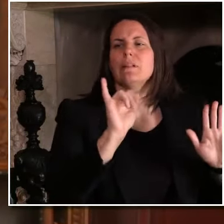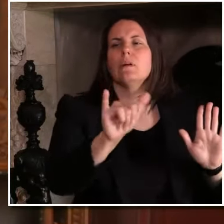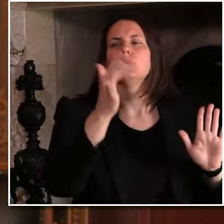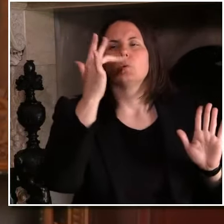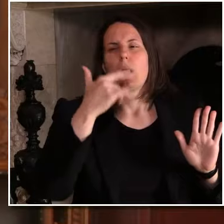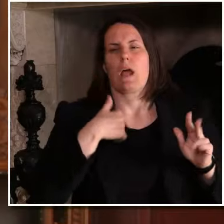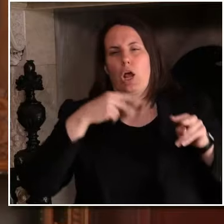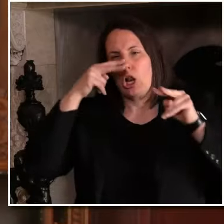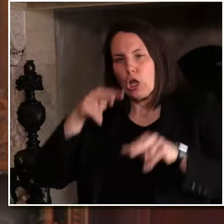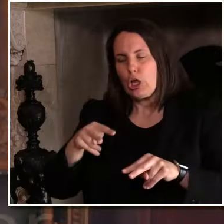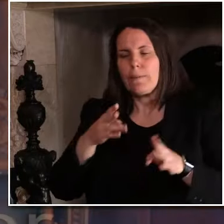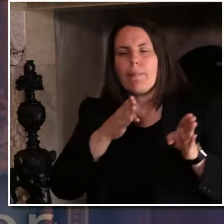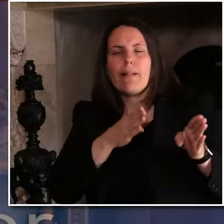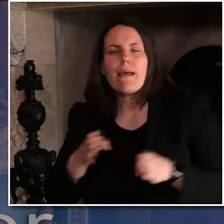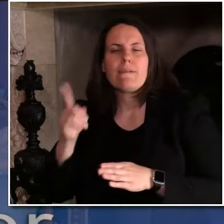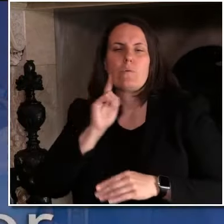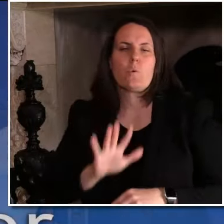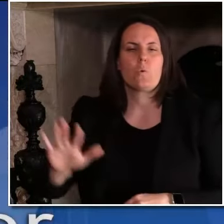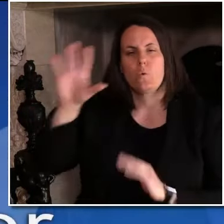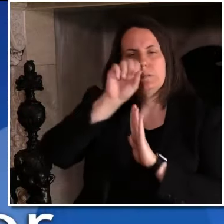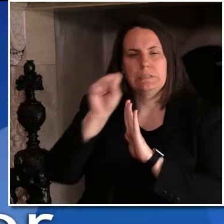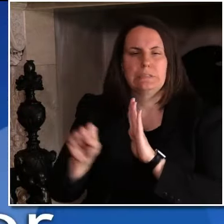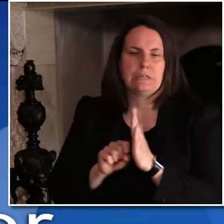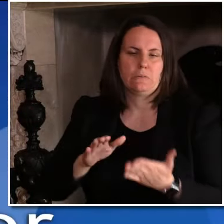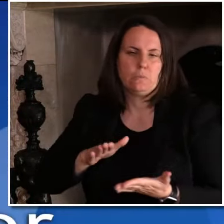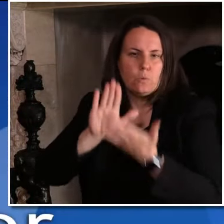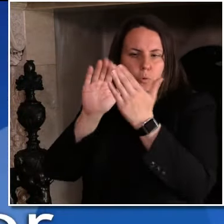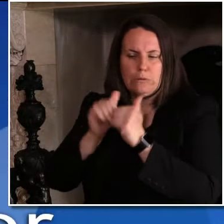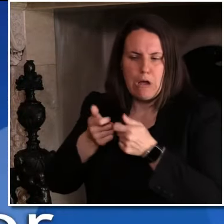to Will Cushman from WisContext. Will?